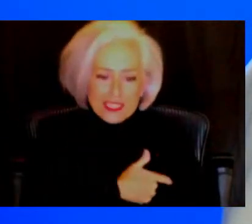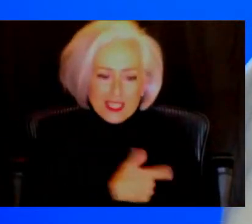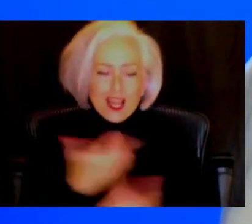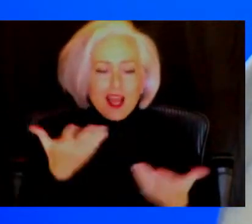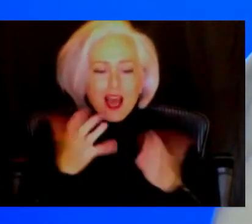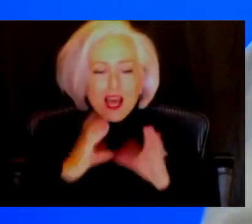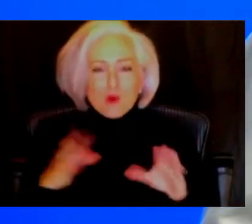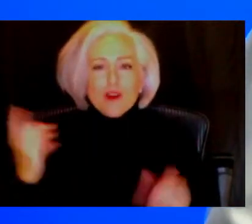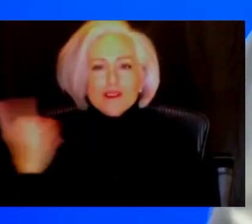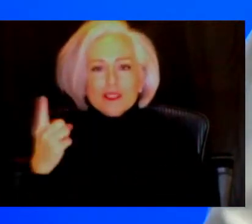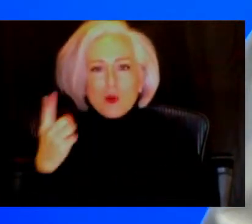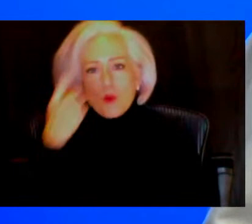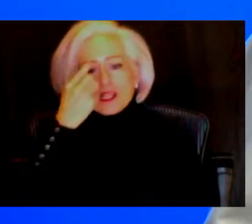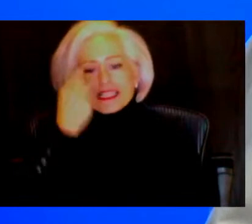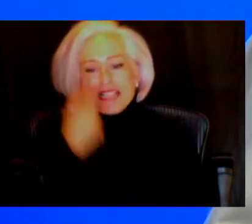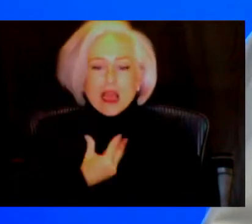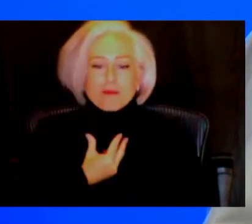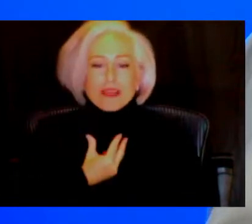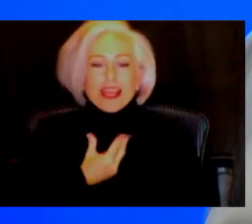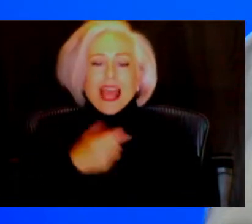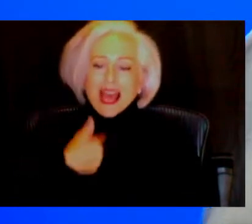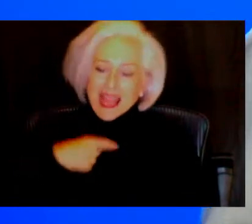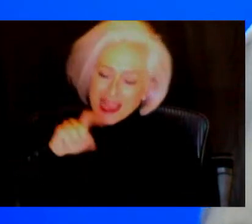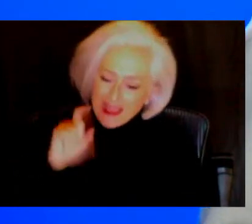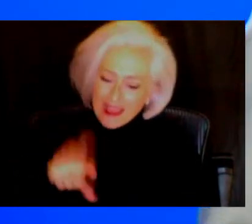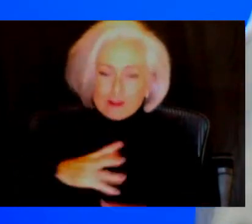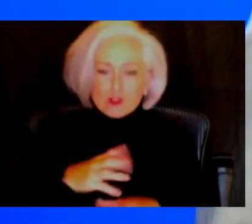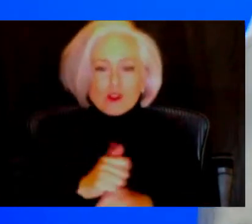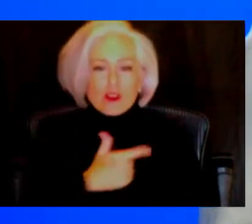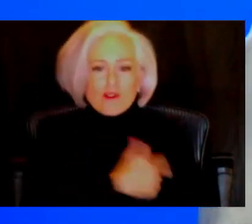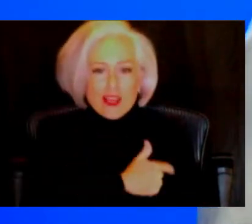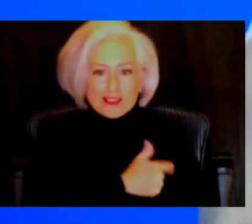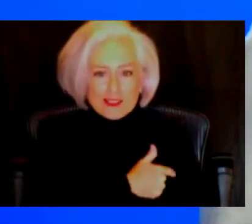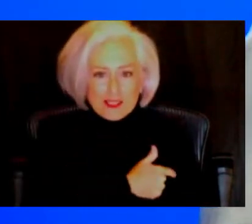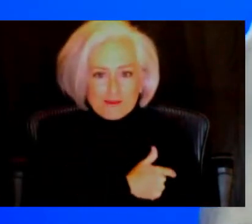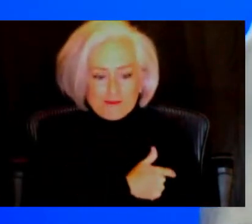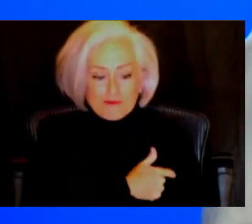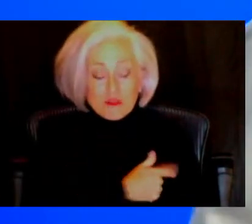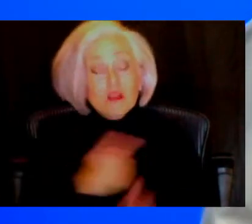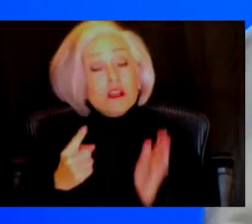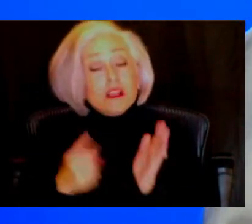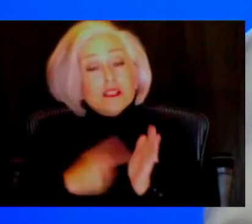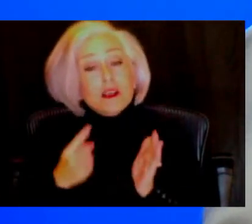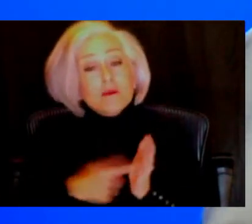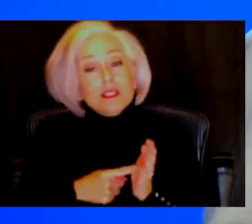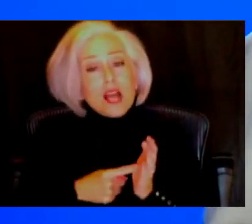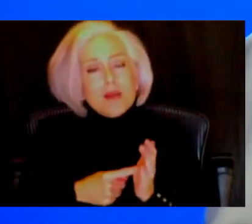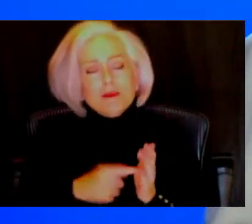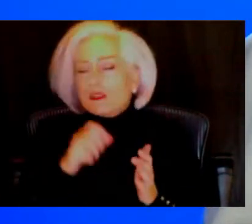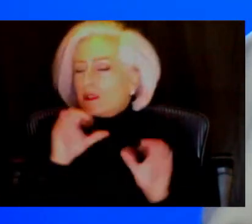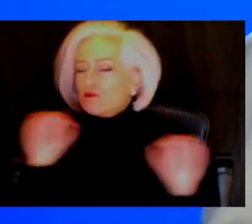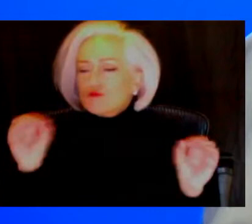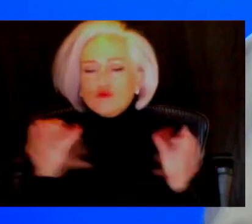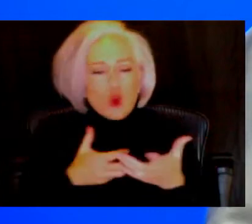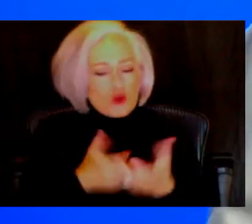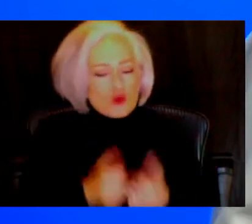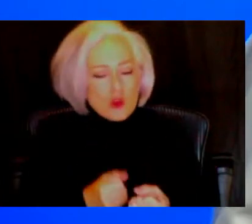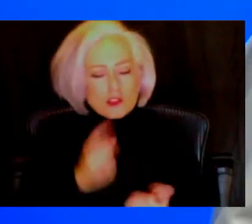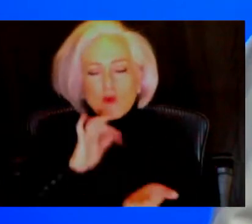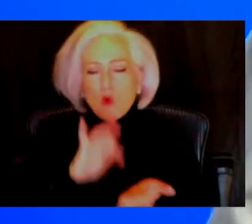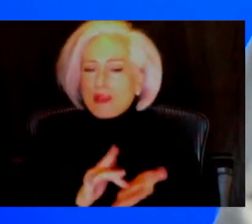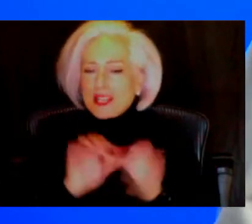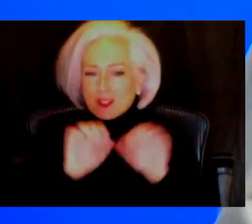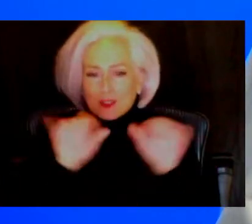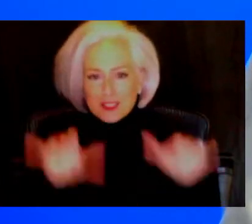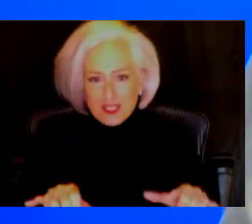another vaccine. And also, there can be a mistrust of the medical system. Again, getting back to that lack of